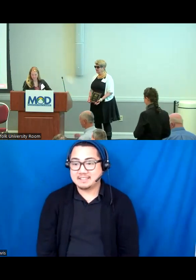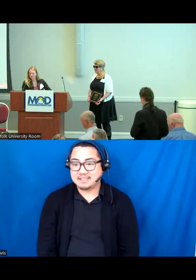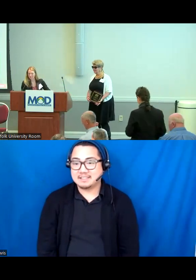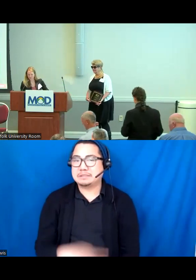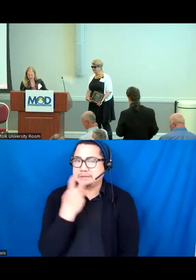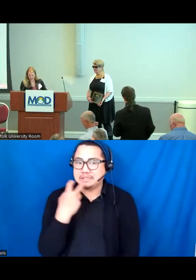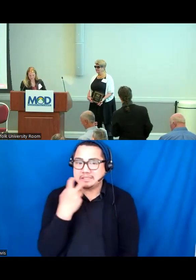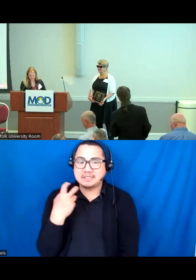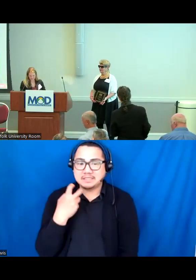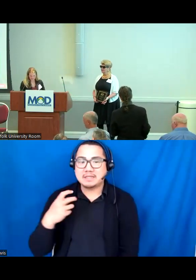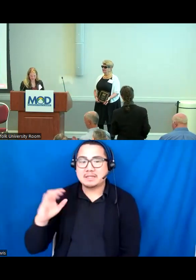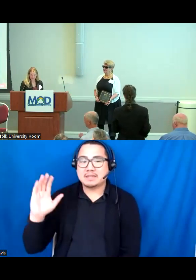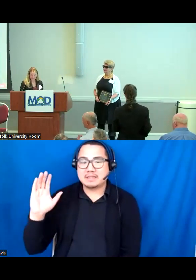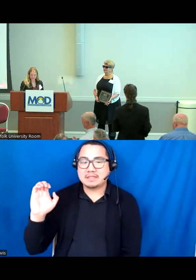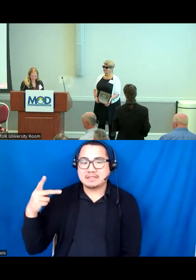Nick Cepeda.